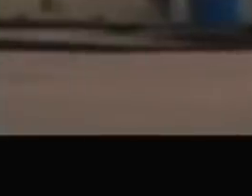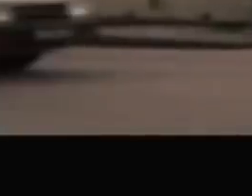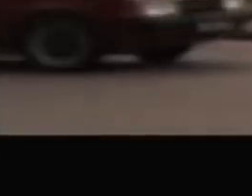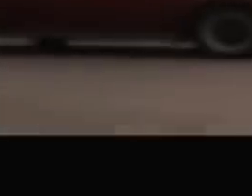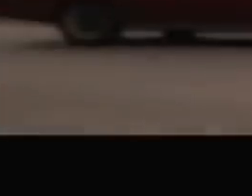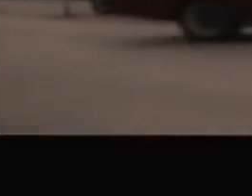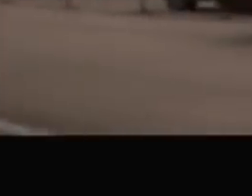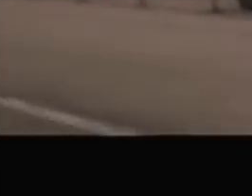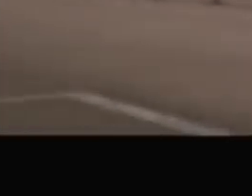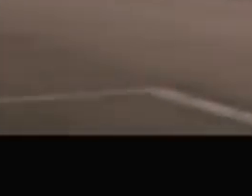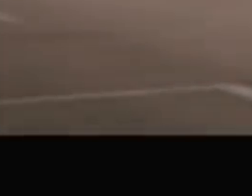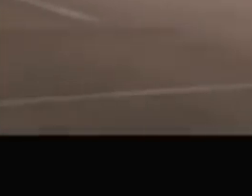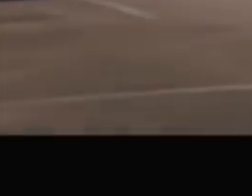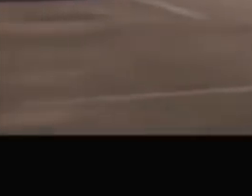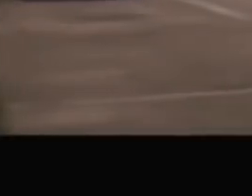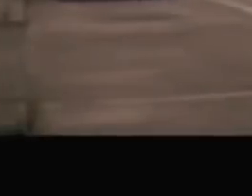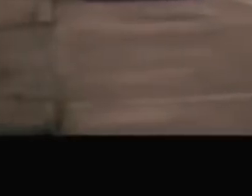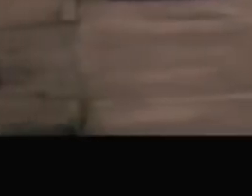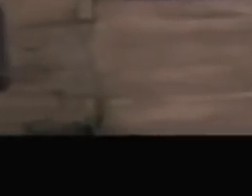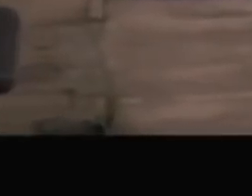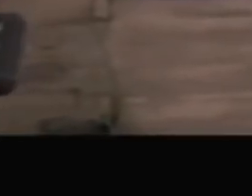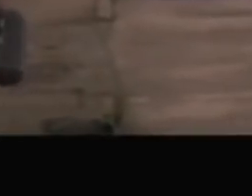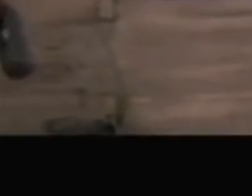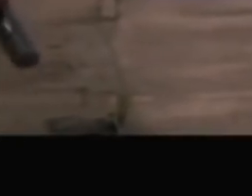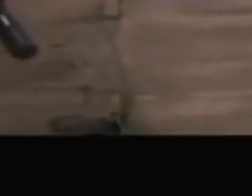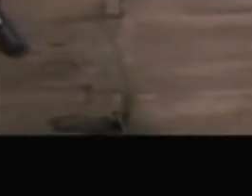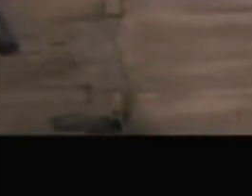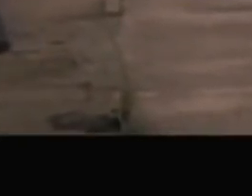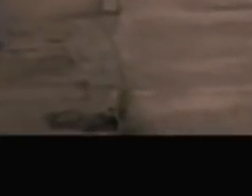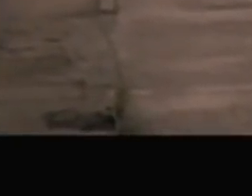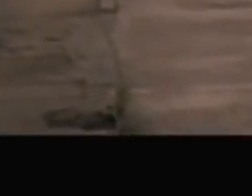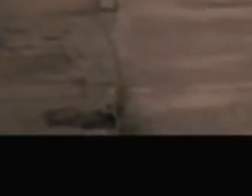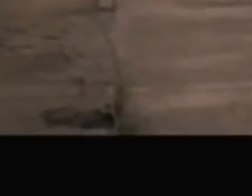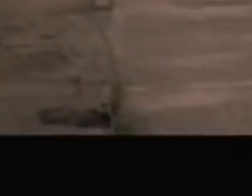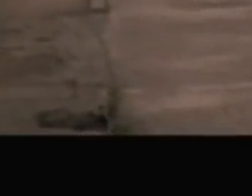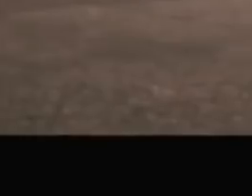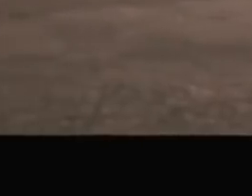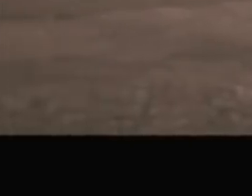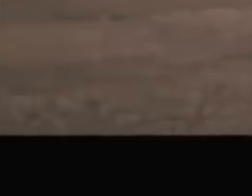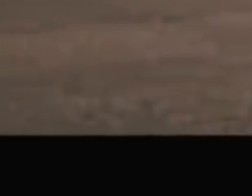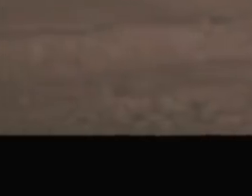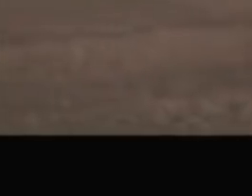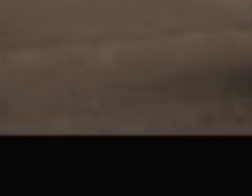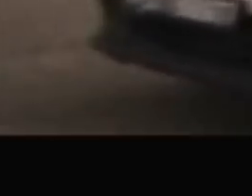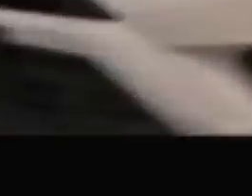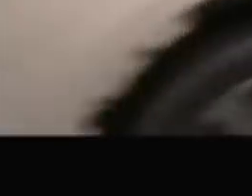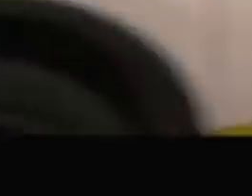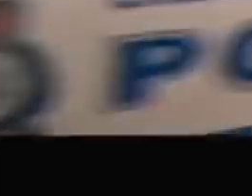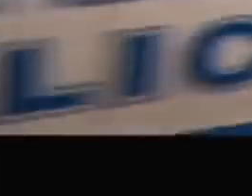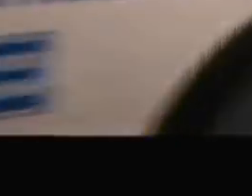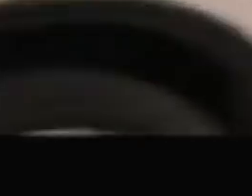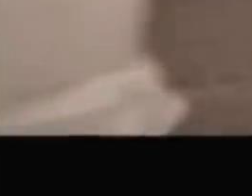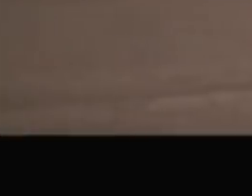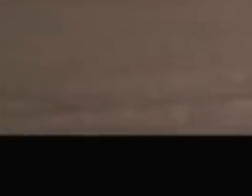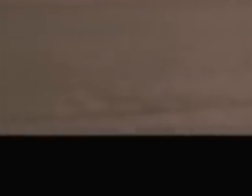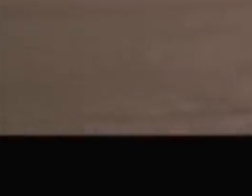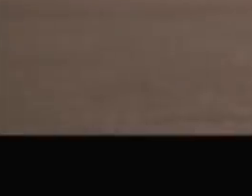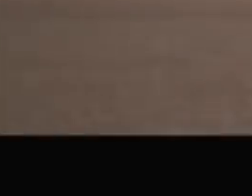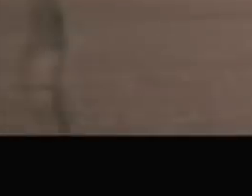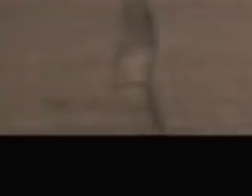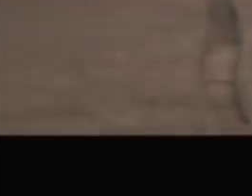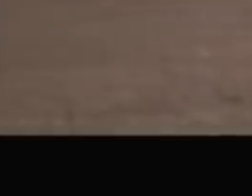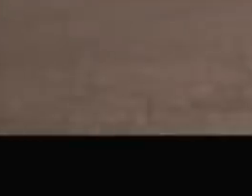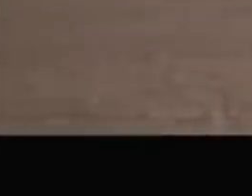You had the questions, and we provided the answers. Look out for us coming to a location near you. In the